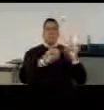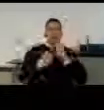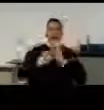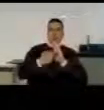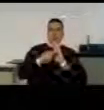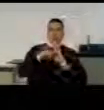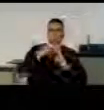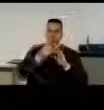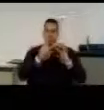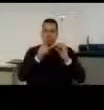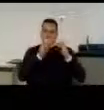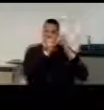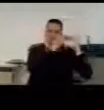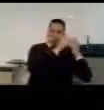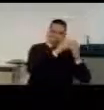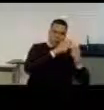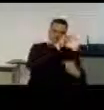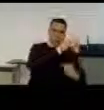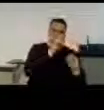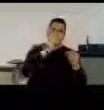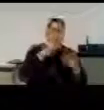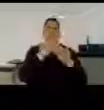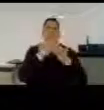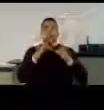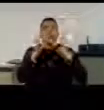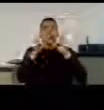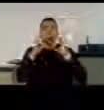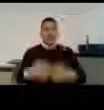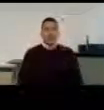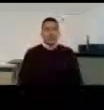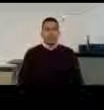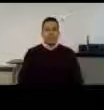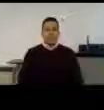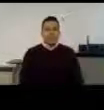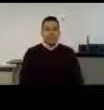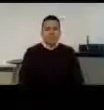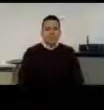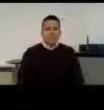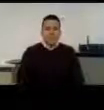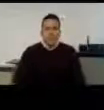that's the most important thing. So thank you for your attention to this today.